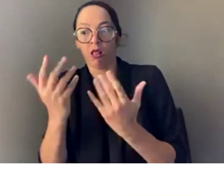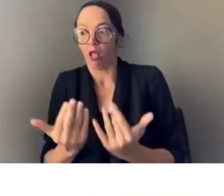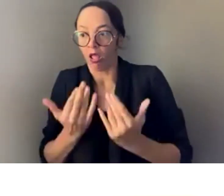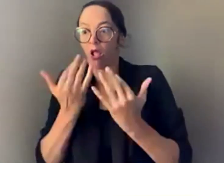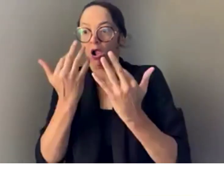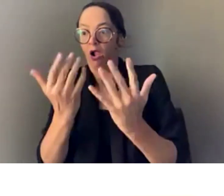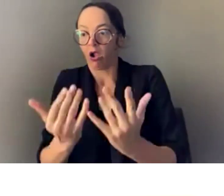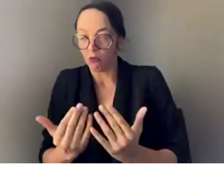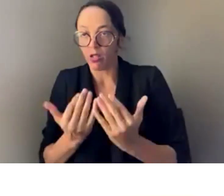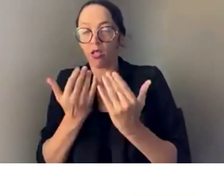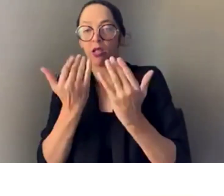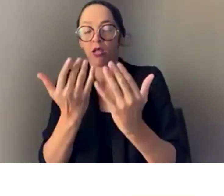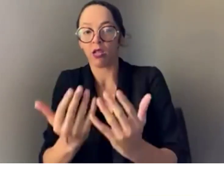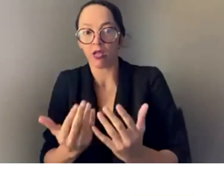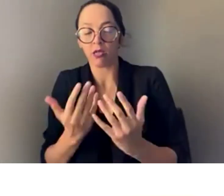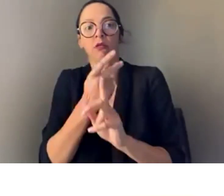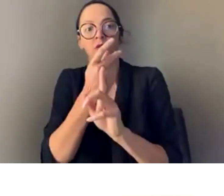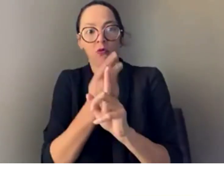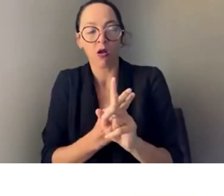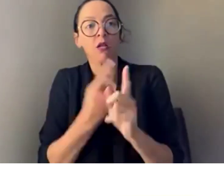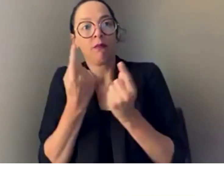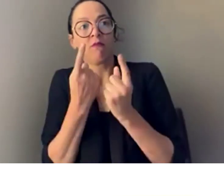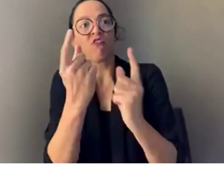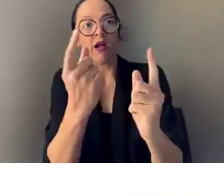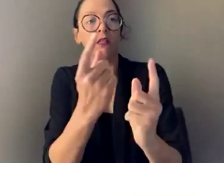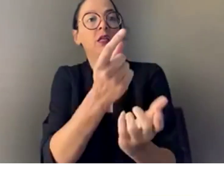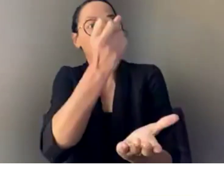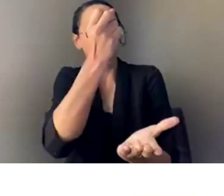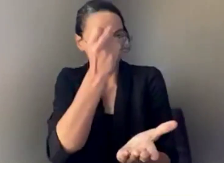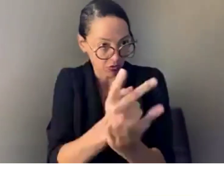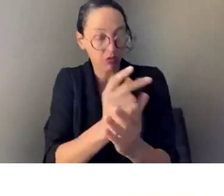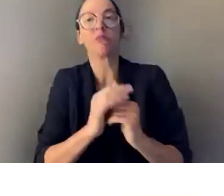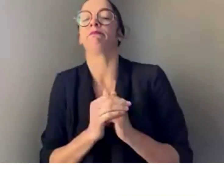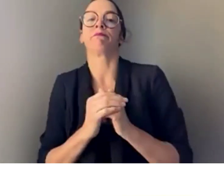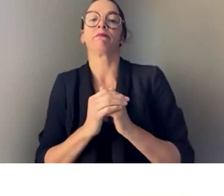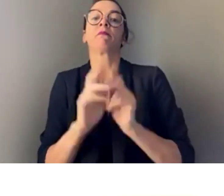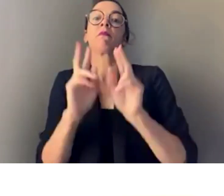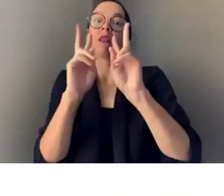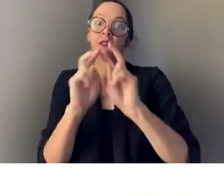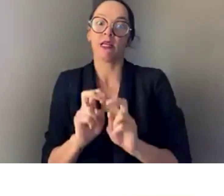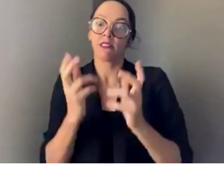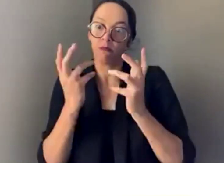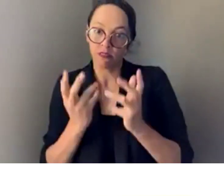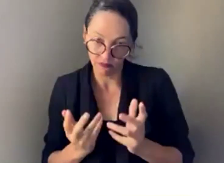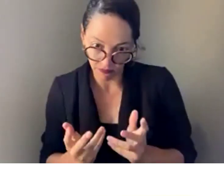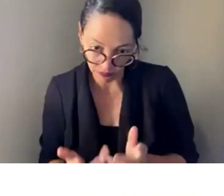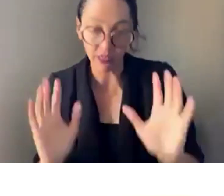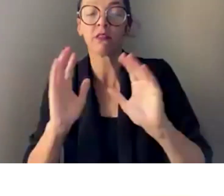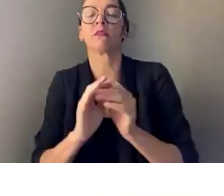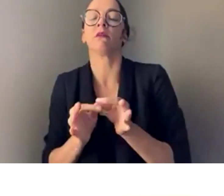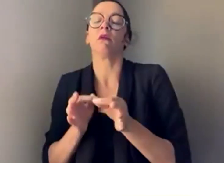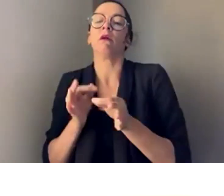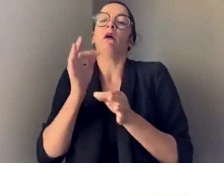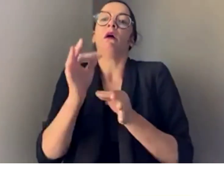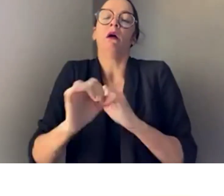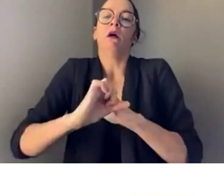once the assessment's done, and then it comes back and they determine the amount of hours that they're entitled to, and et cetera. Sometimes it's running 5 and